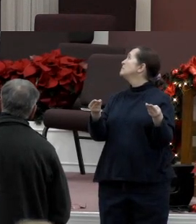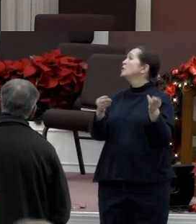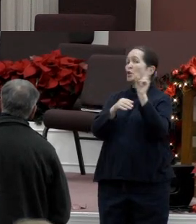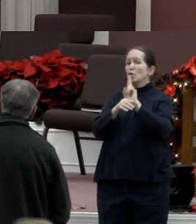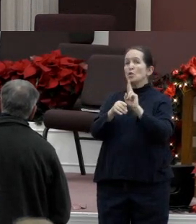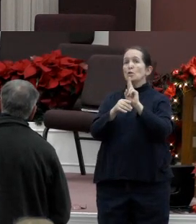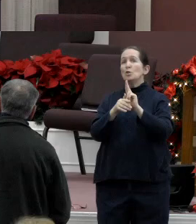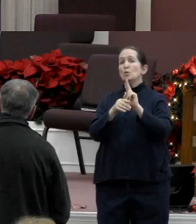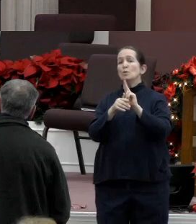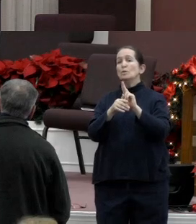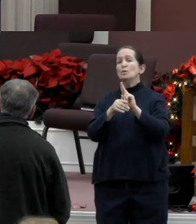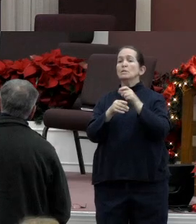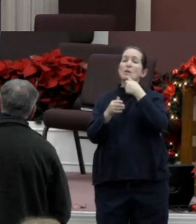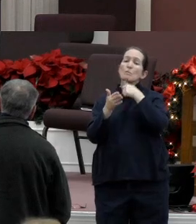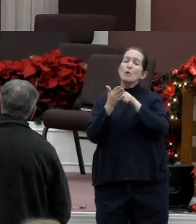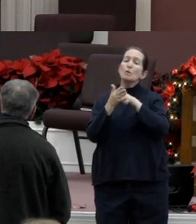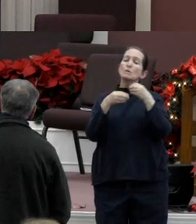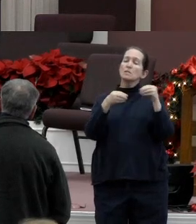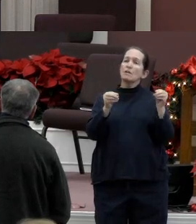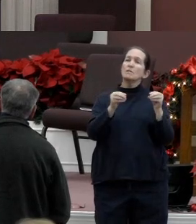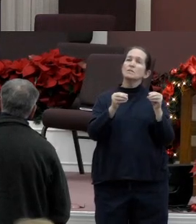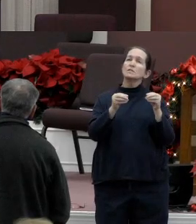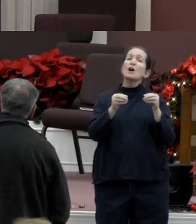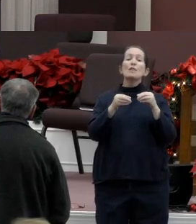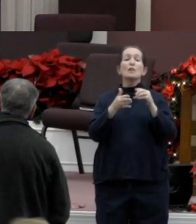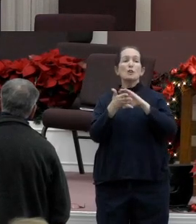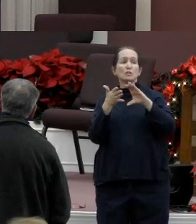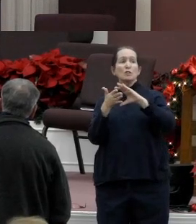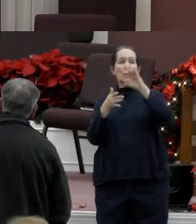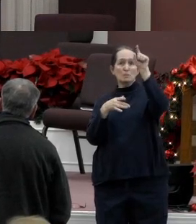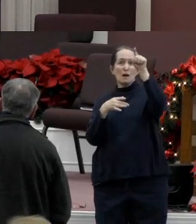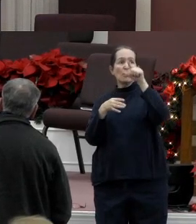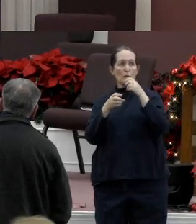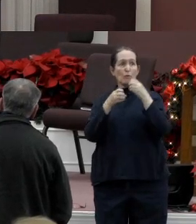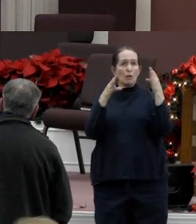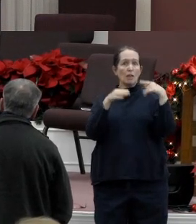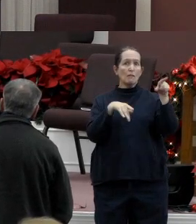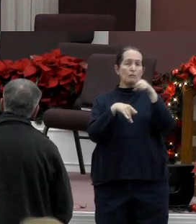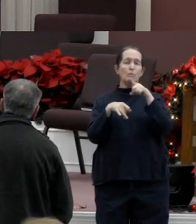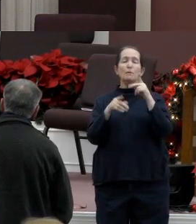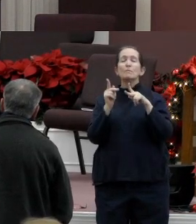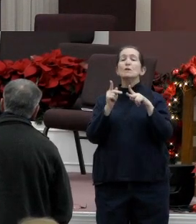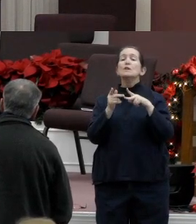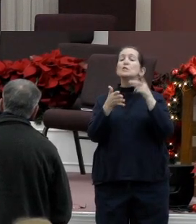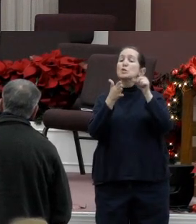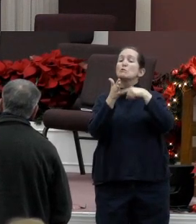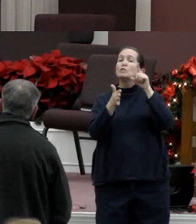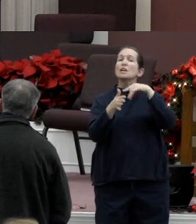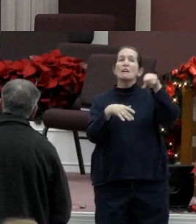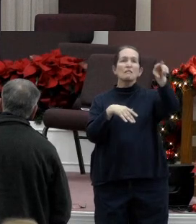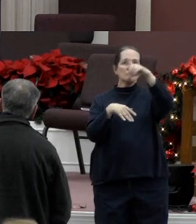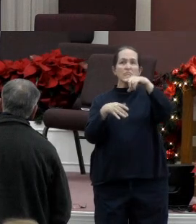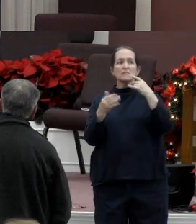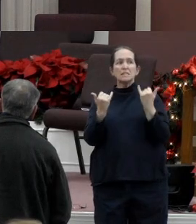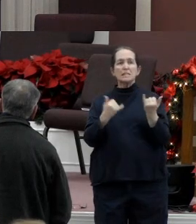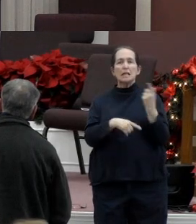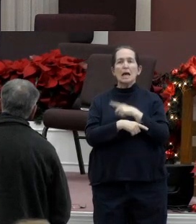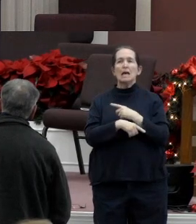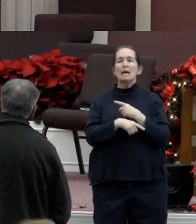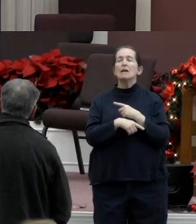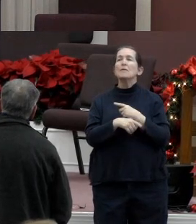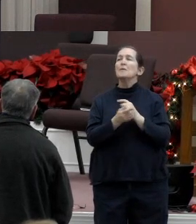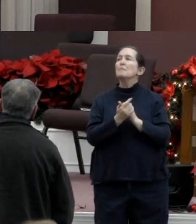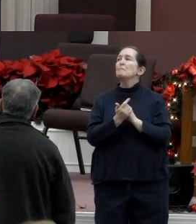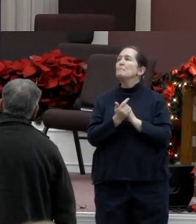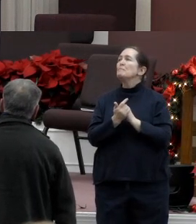Christmas post office back there. There's cards back there for a lot of you guys, so please check that as you leave today. But